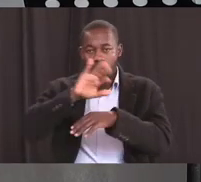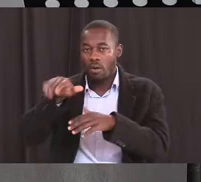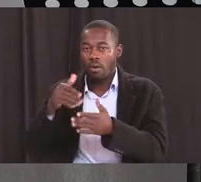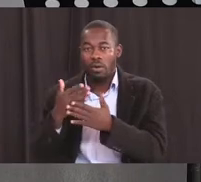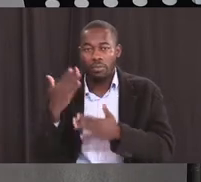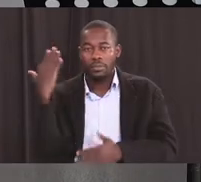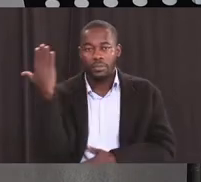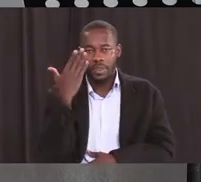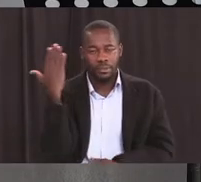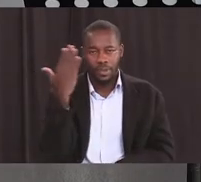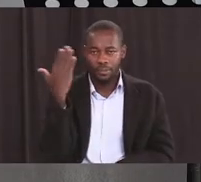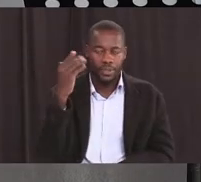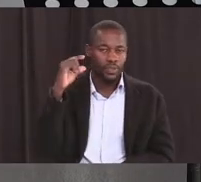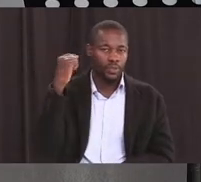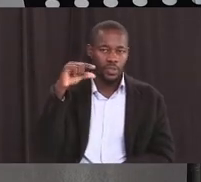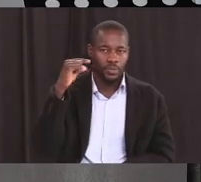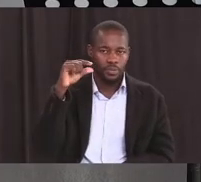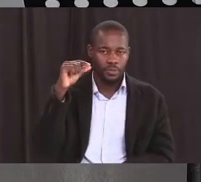to them.